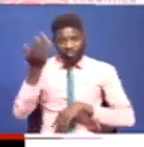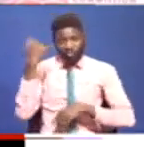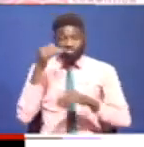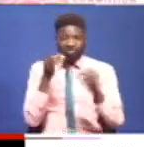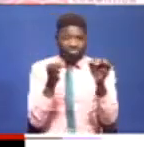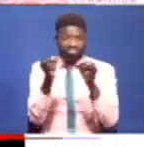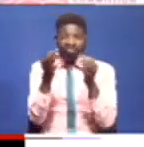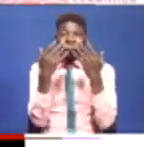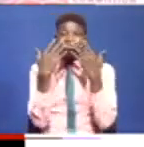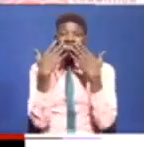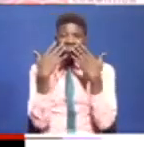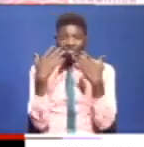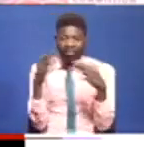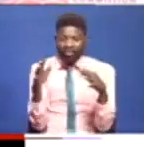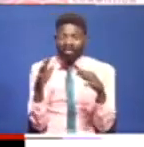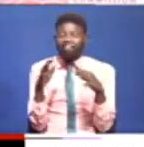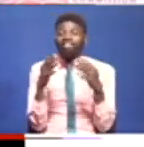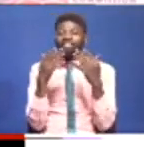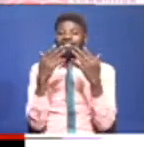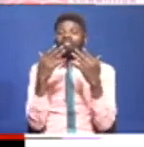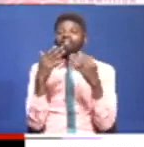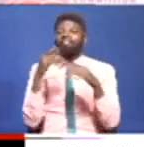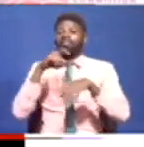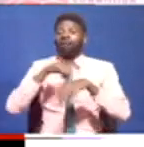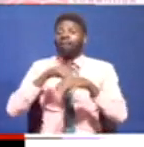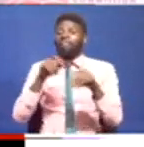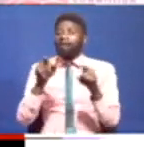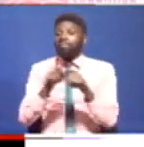young in particular, are